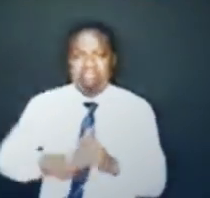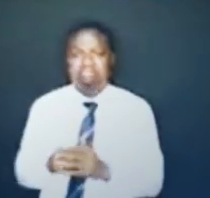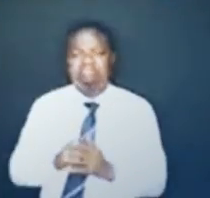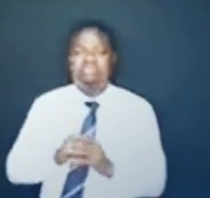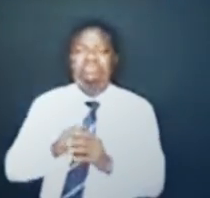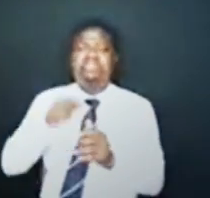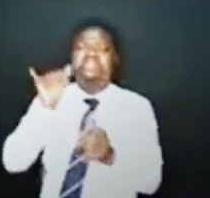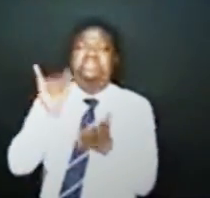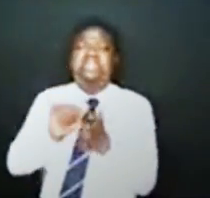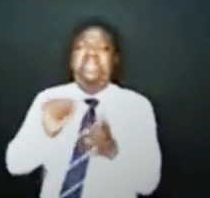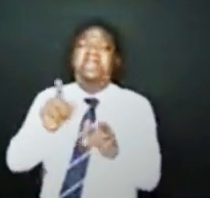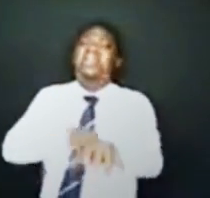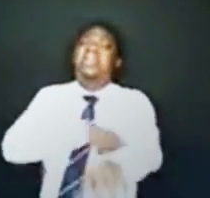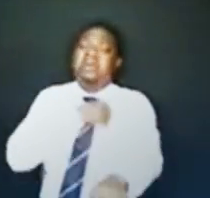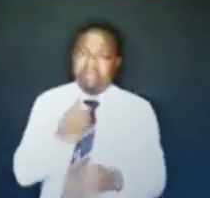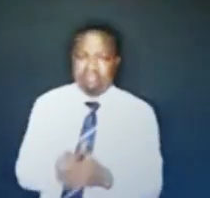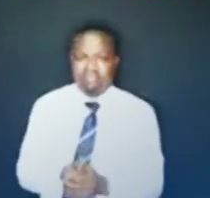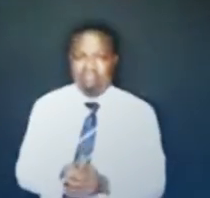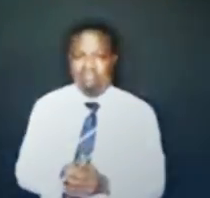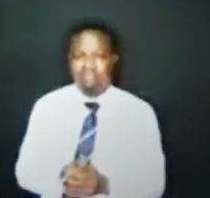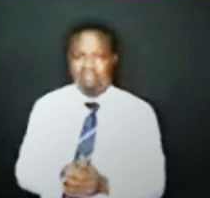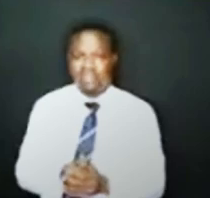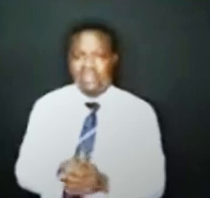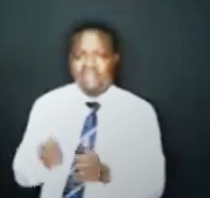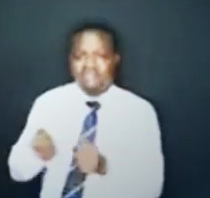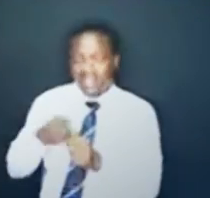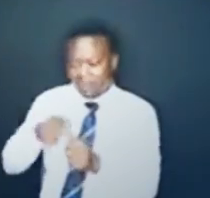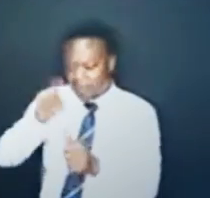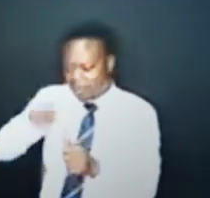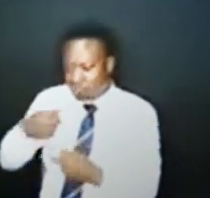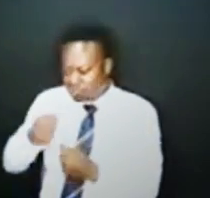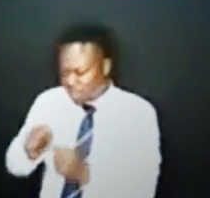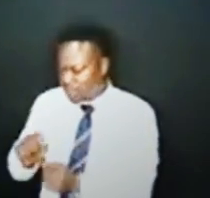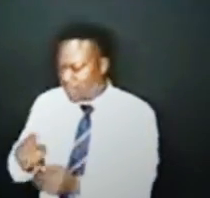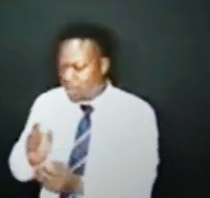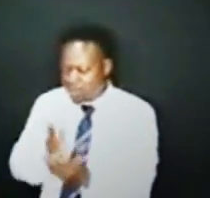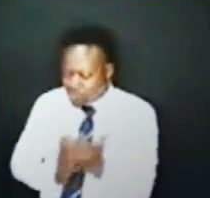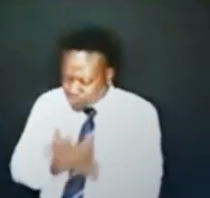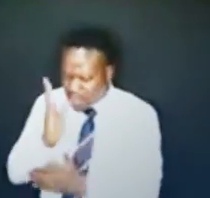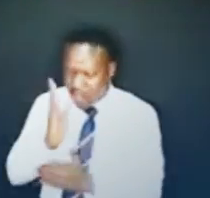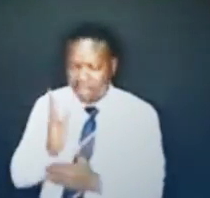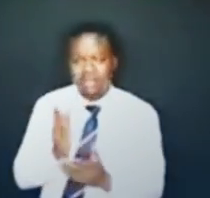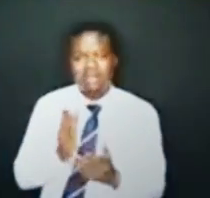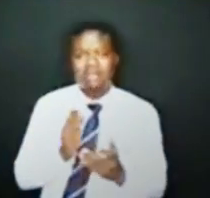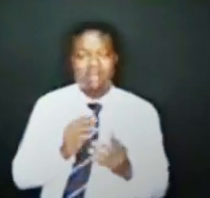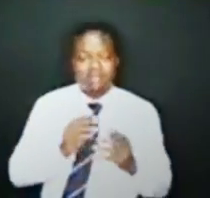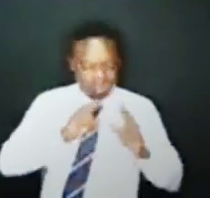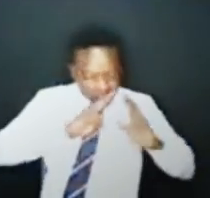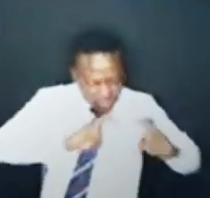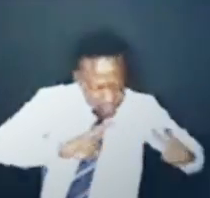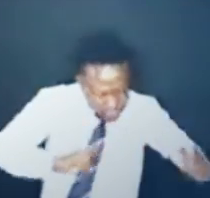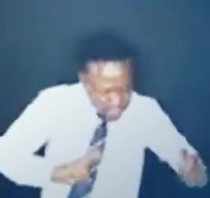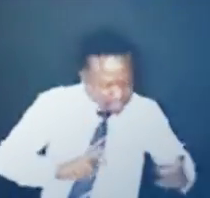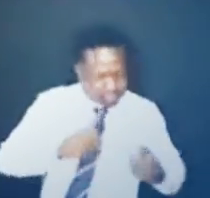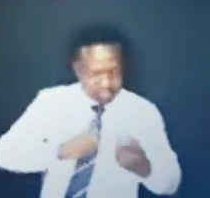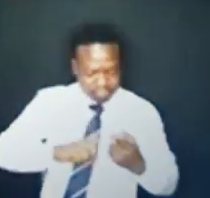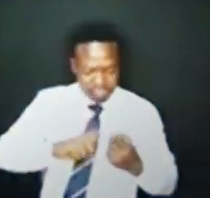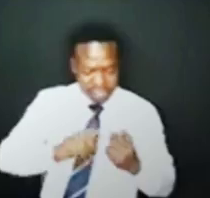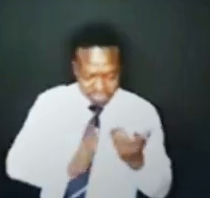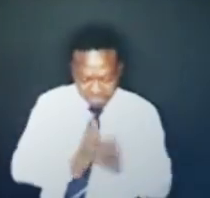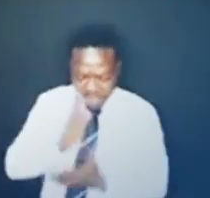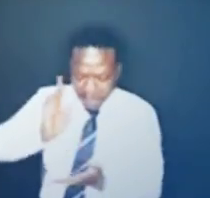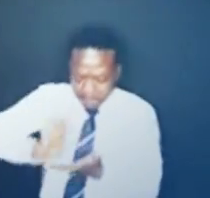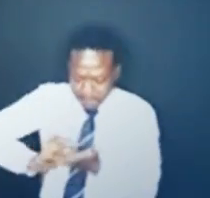right diagnosis, the right medication, otherwise you can die.